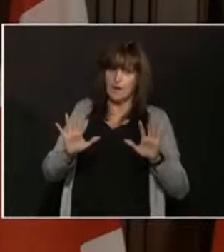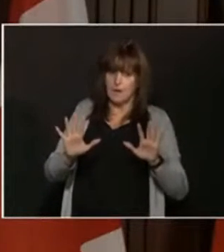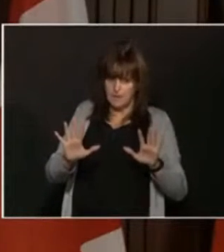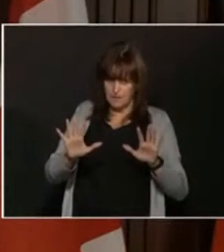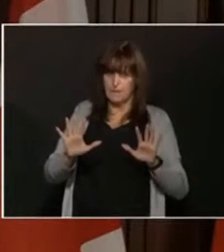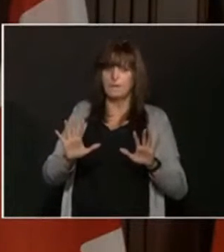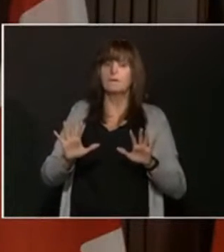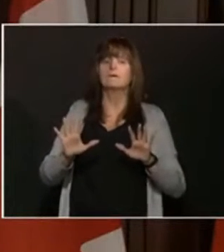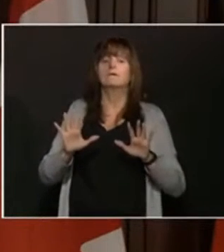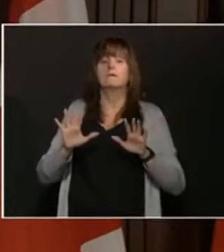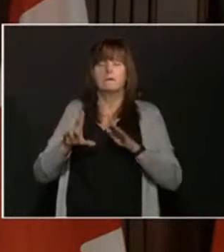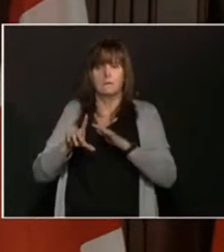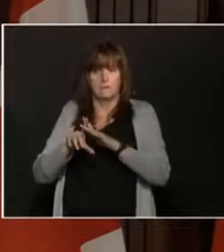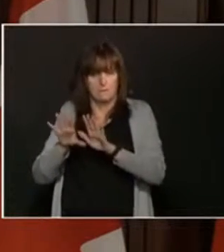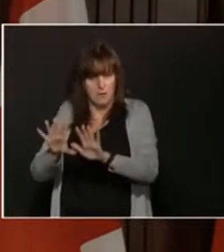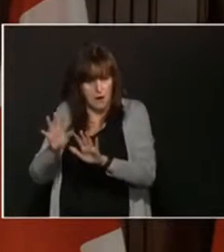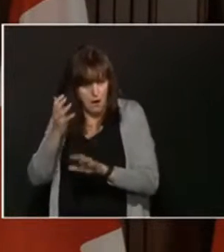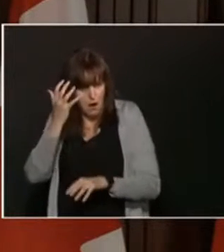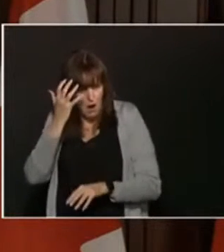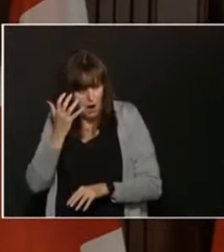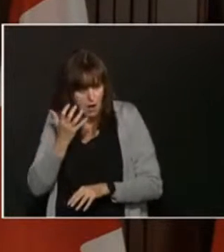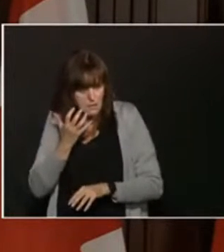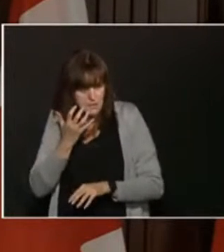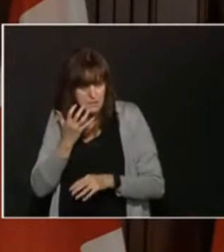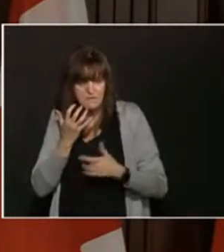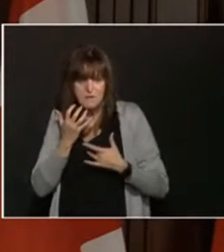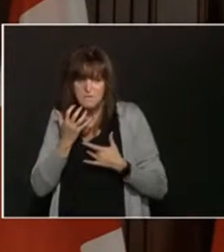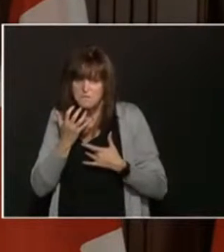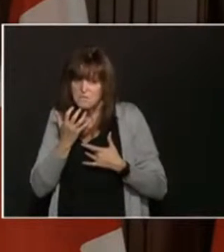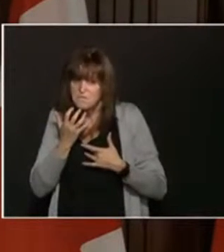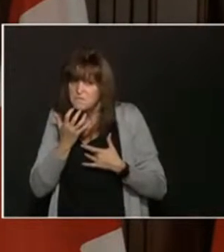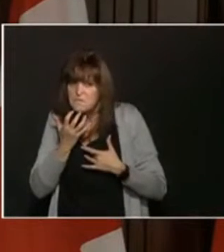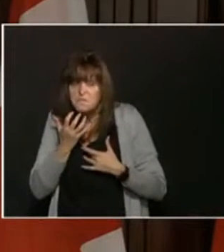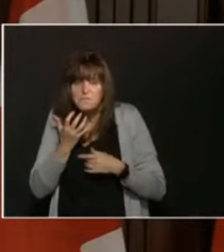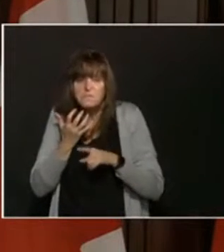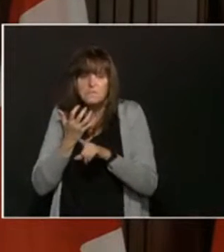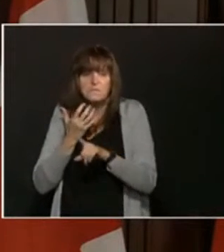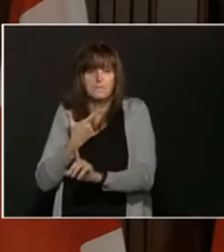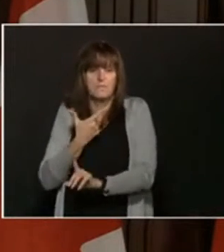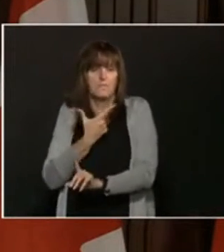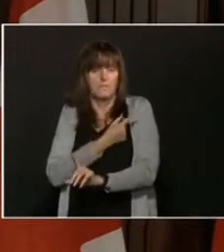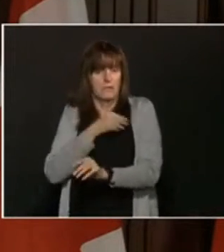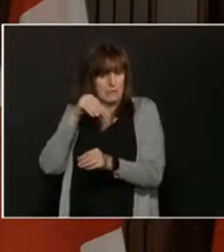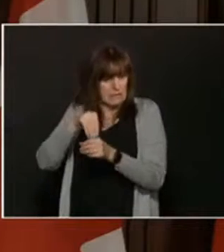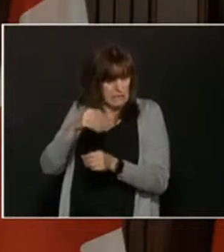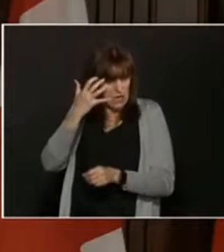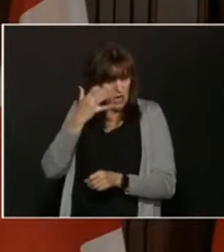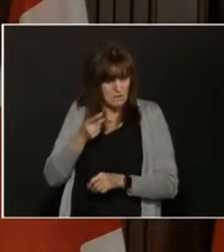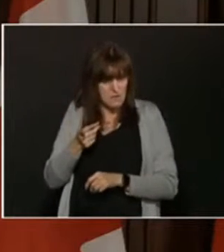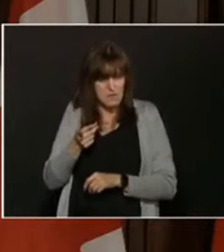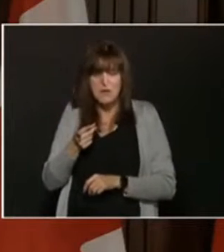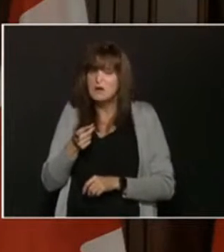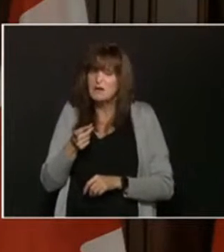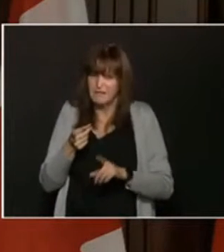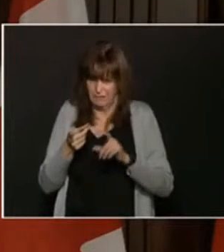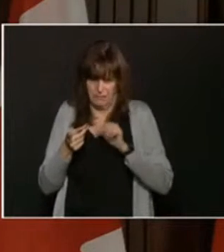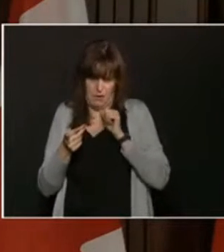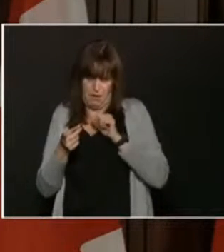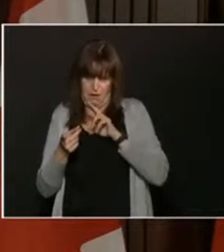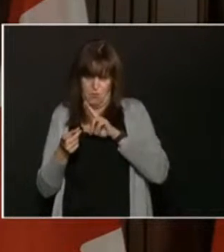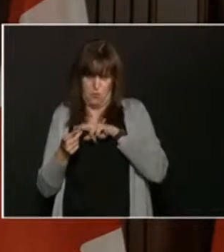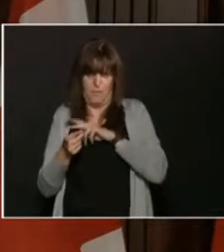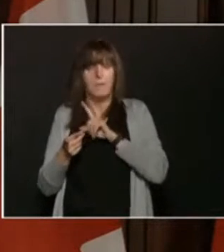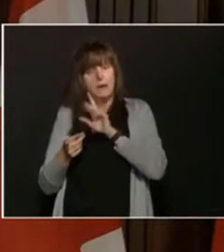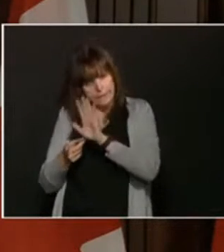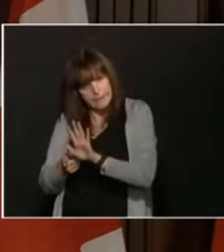settings, which is not the usual way we deliver immunization programs. And it was targeted to long-term care